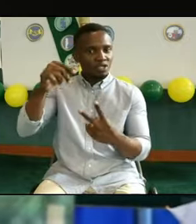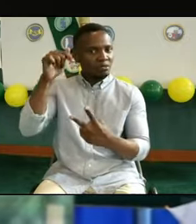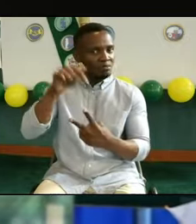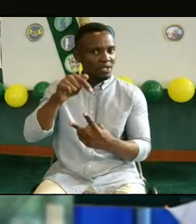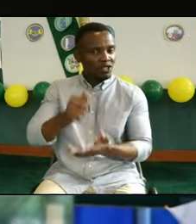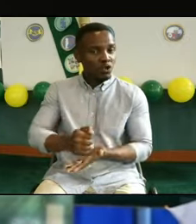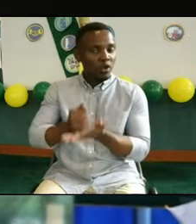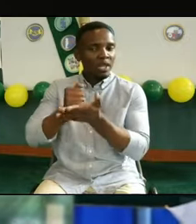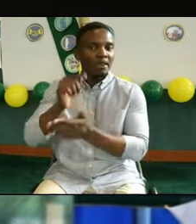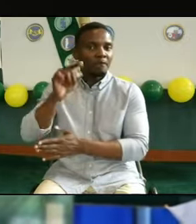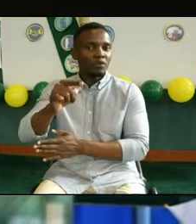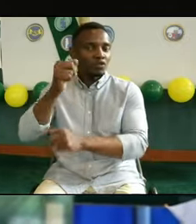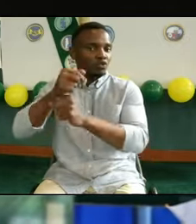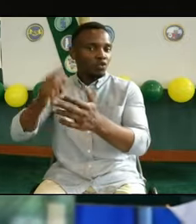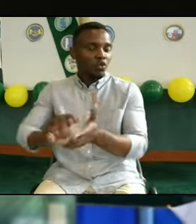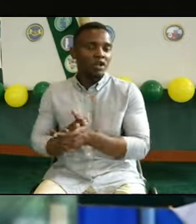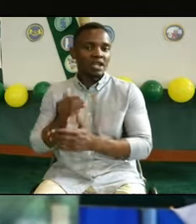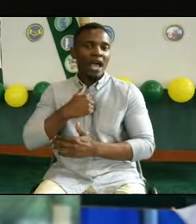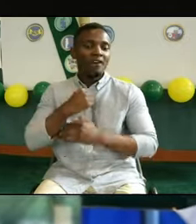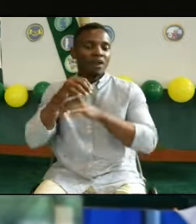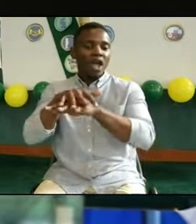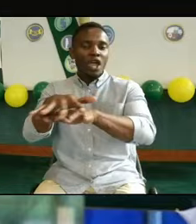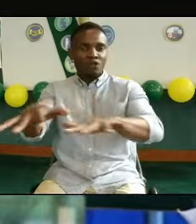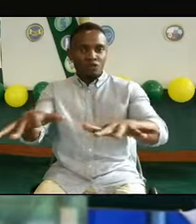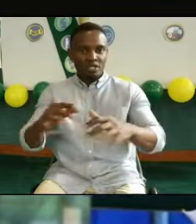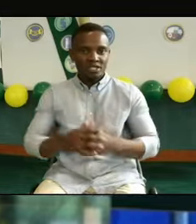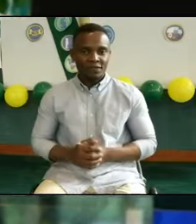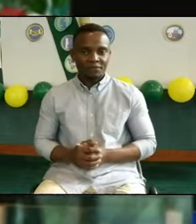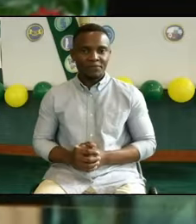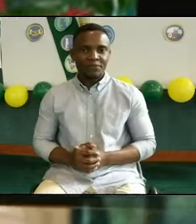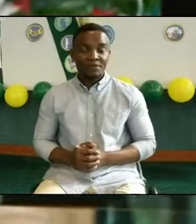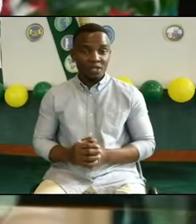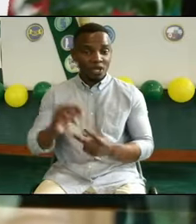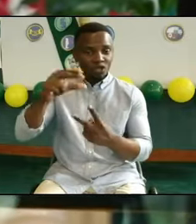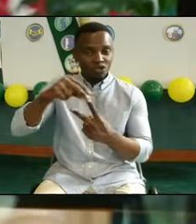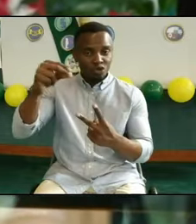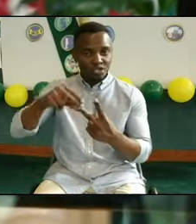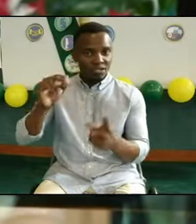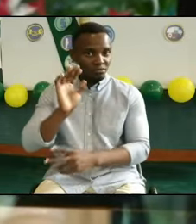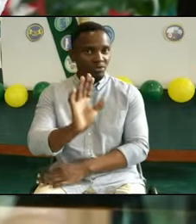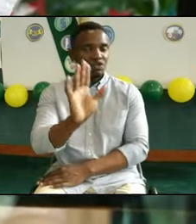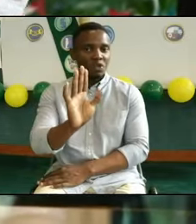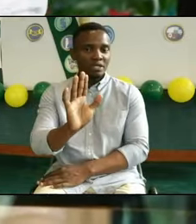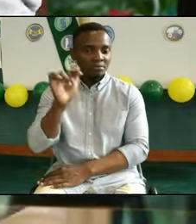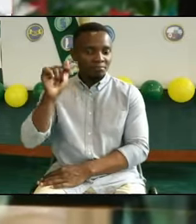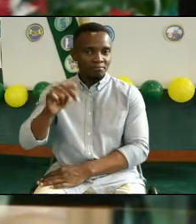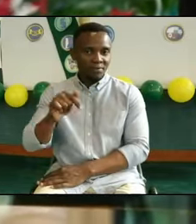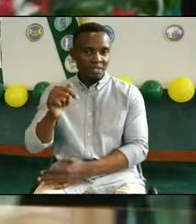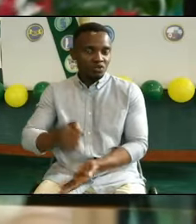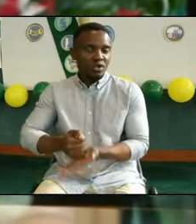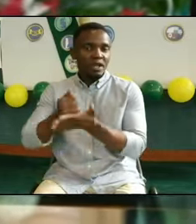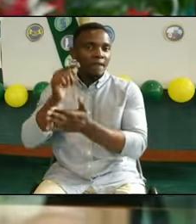for transgenerational influence. Your choices are your seeds